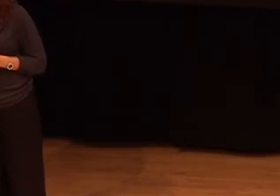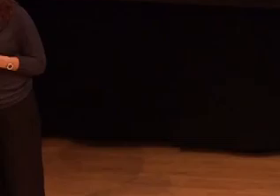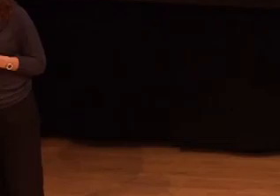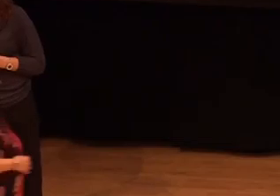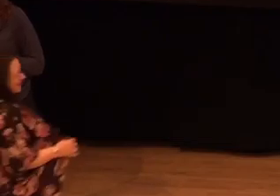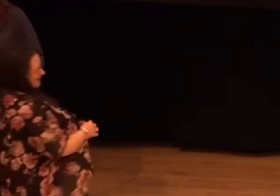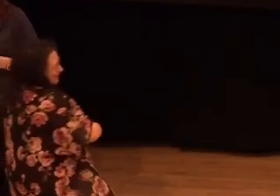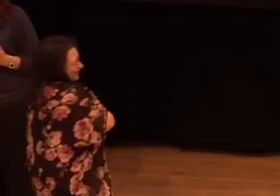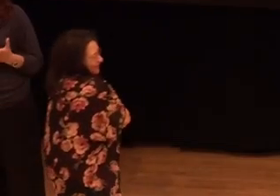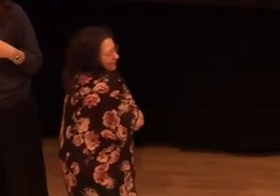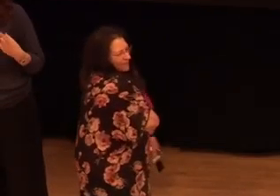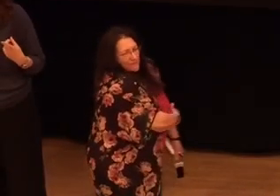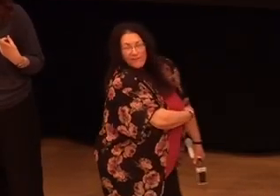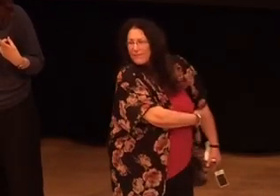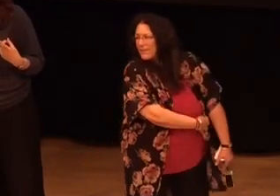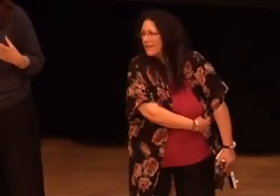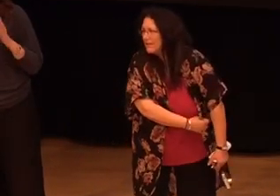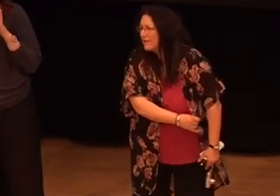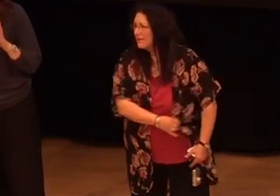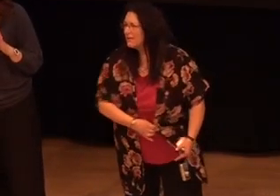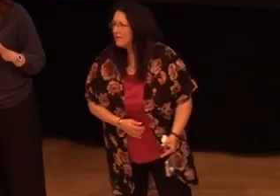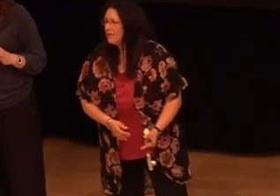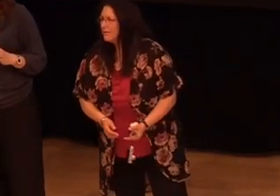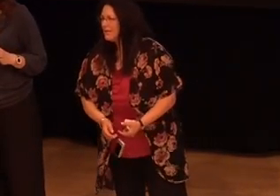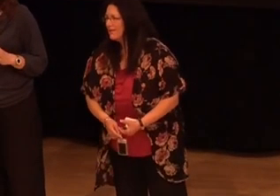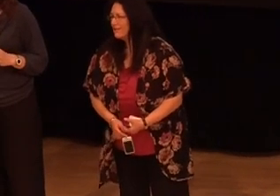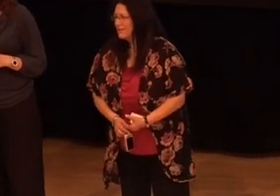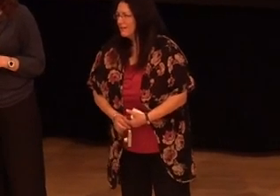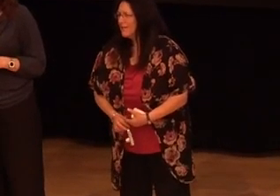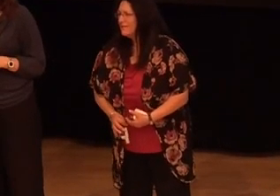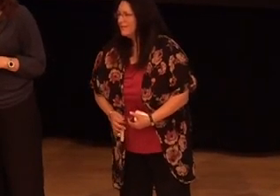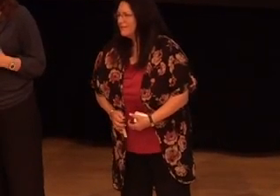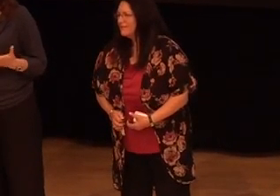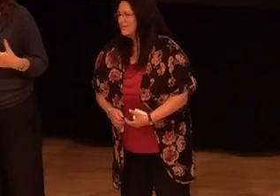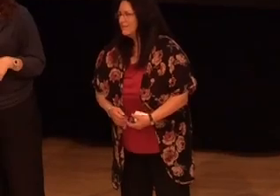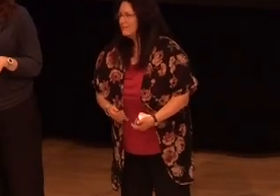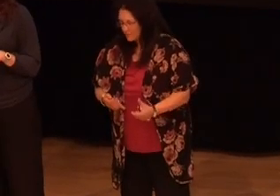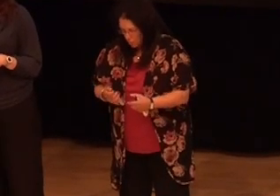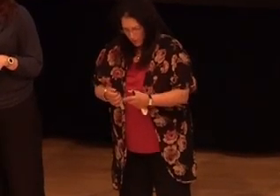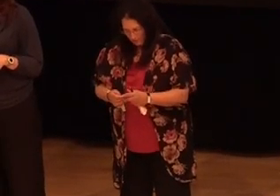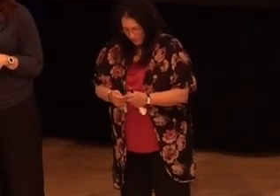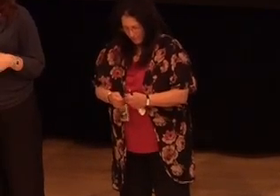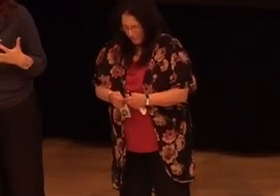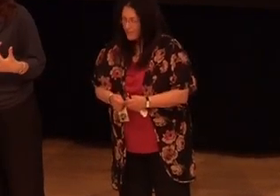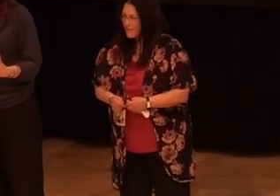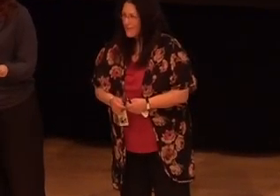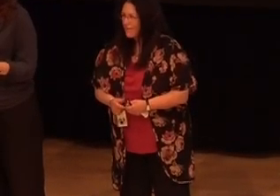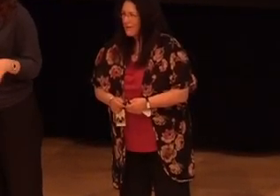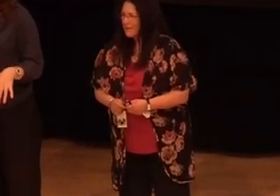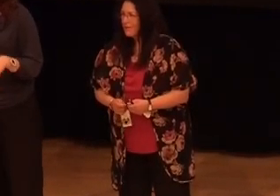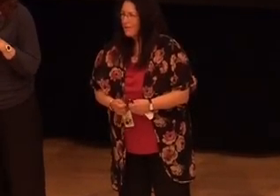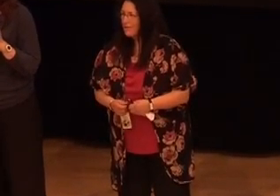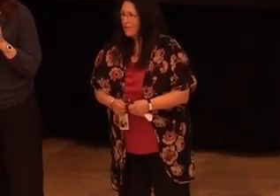What about, so for example, I'm at New York University and we have a Center for Disability Studies and we sponsor screenings all the time. Do we need to use the